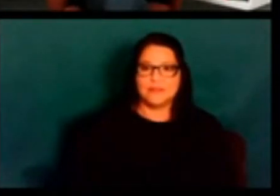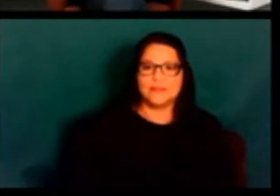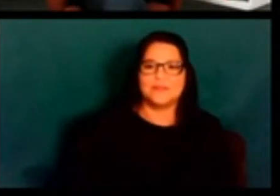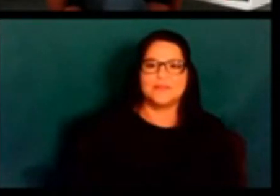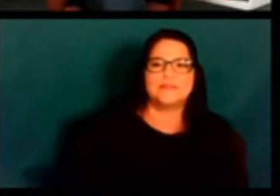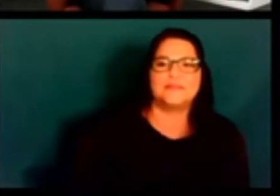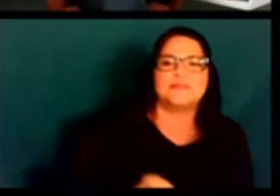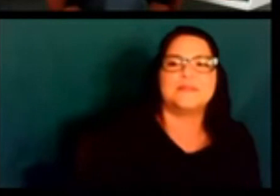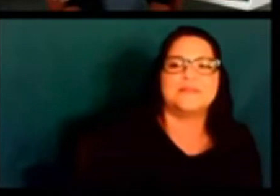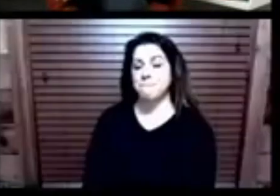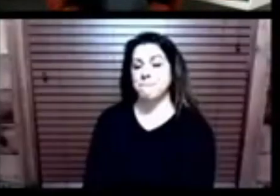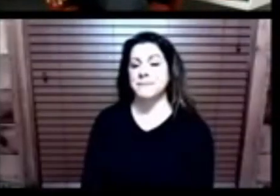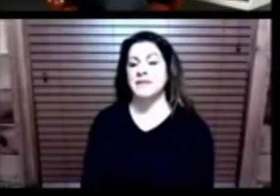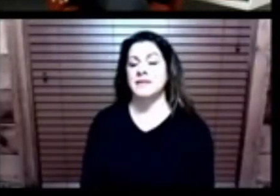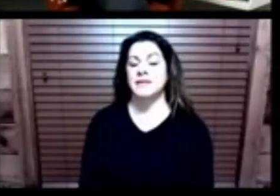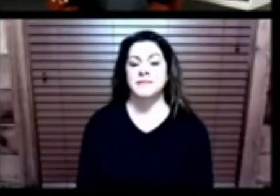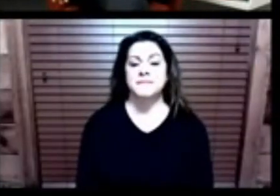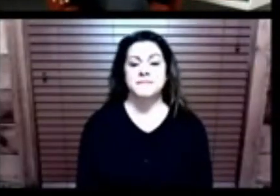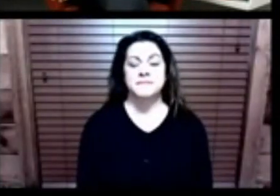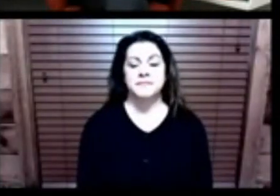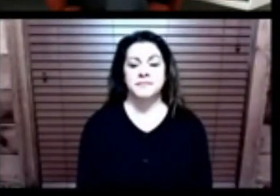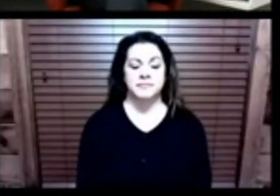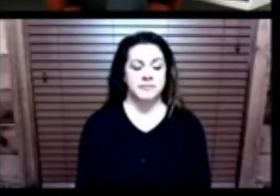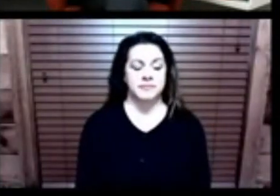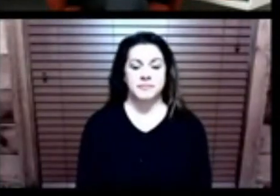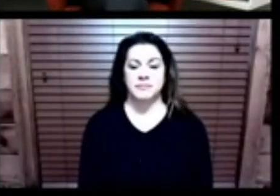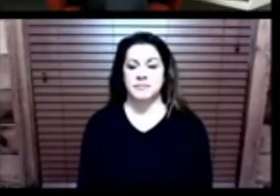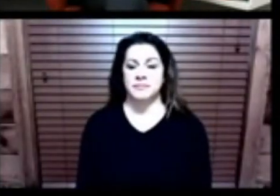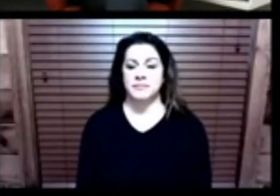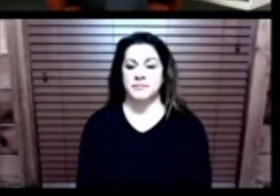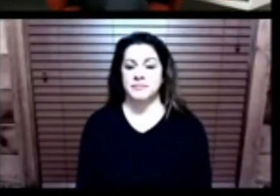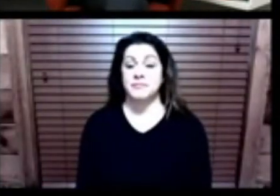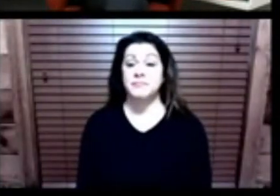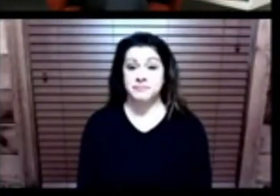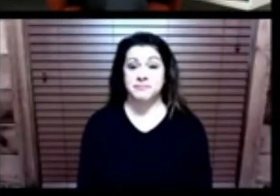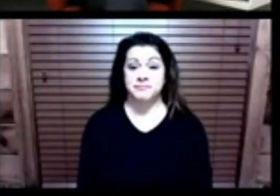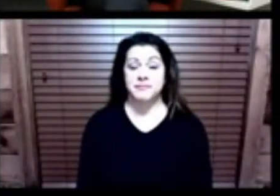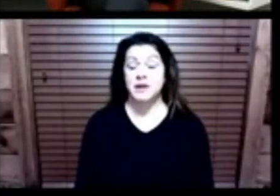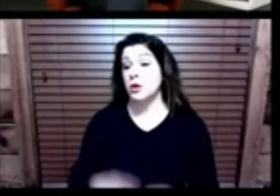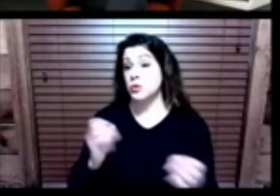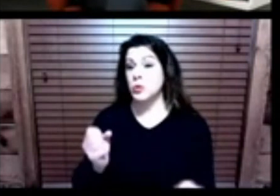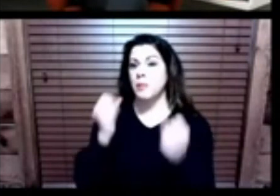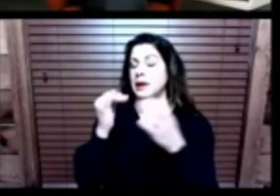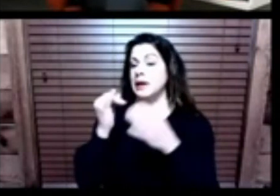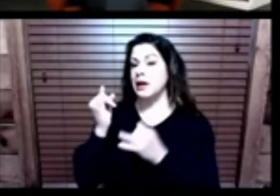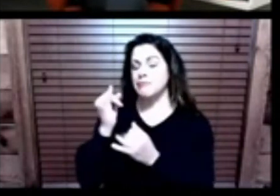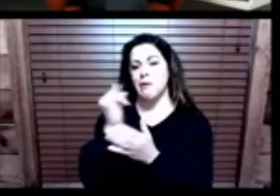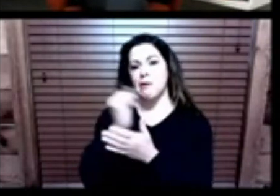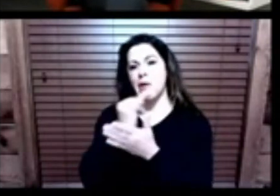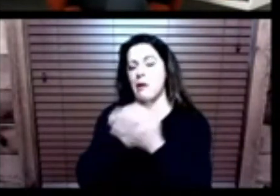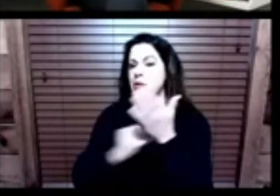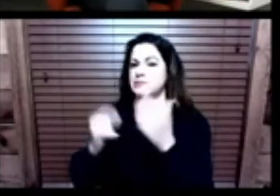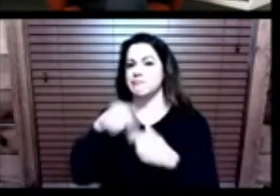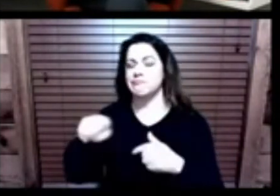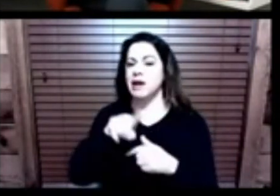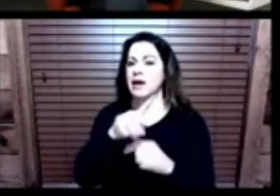So one of the things that I'm reminded of is that so many artists have taken from the body of work, who